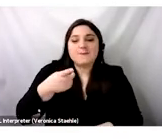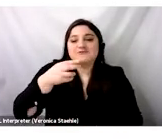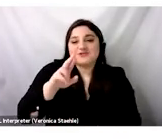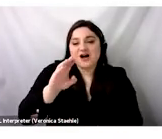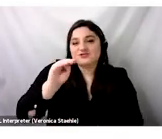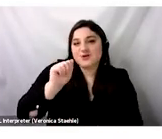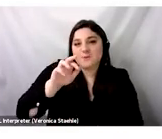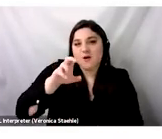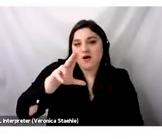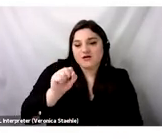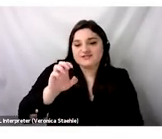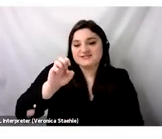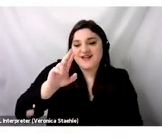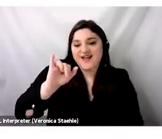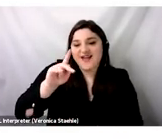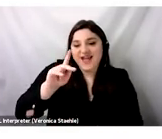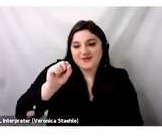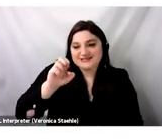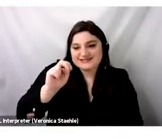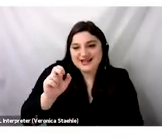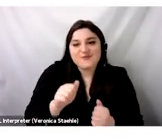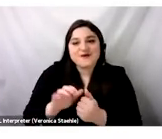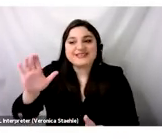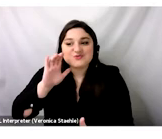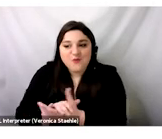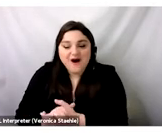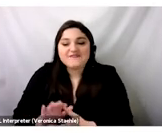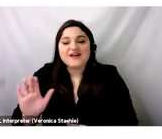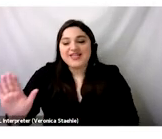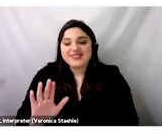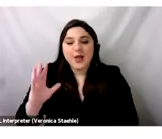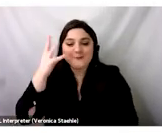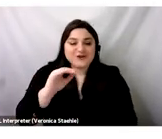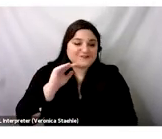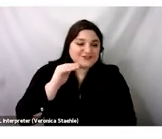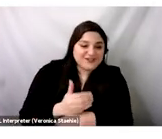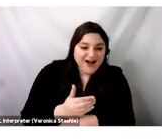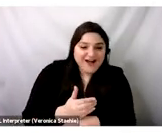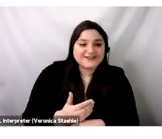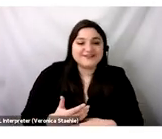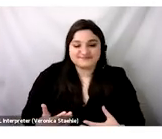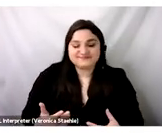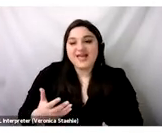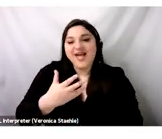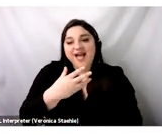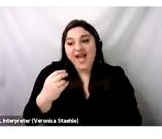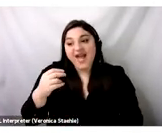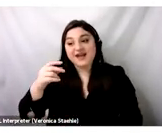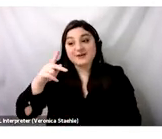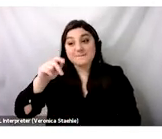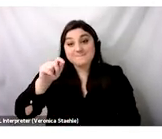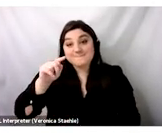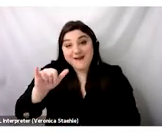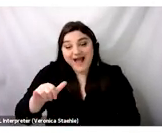wife, and co-director Anna Cummins, and their beautiful girl, Bonnie. And as I mentioned, Patty, my colleague and friend,